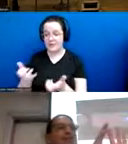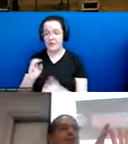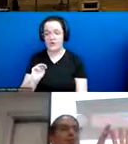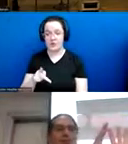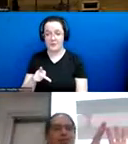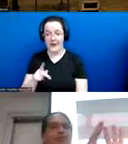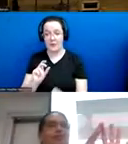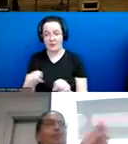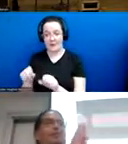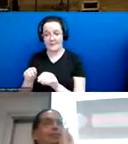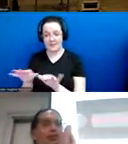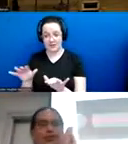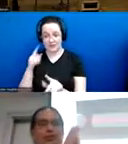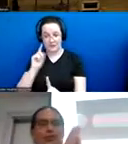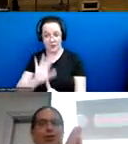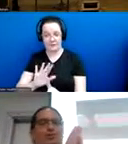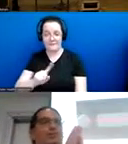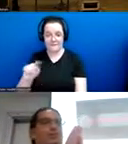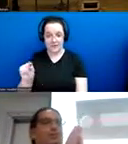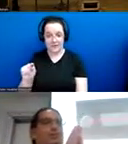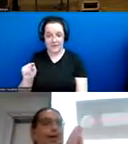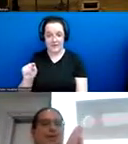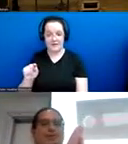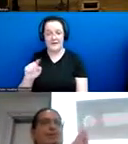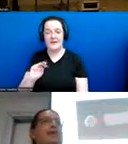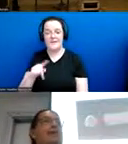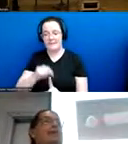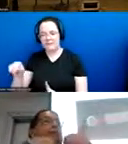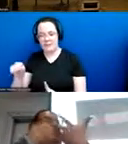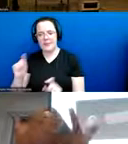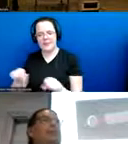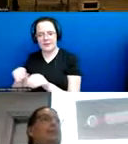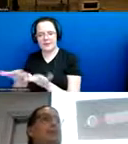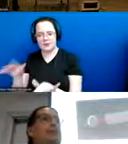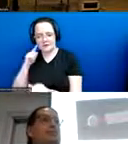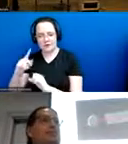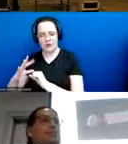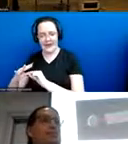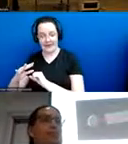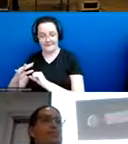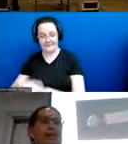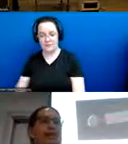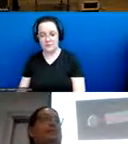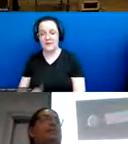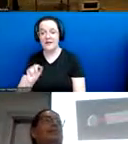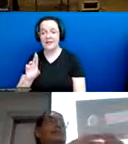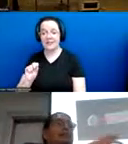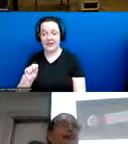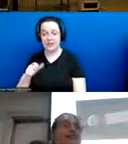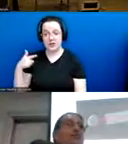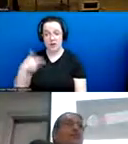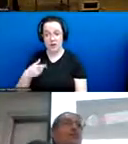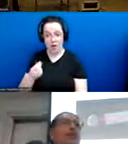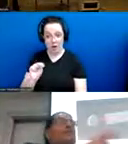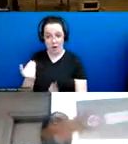probability distribution of that photon into the probability distribution of the atoms, and then by switching the lasers on back again,